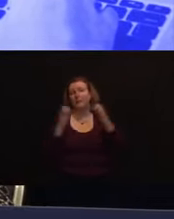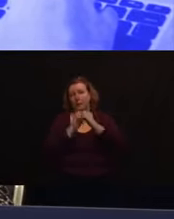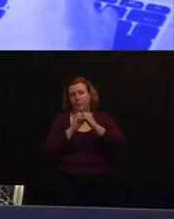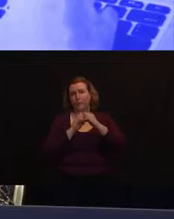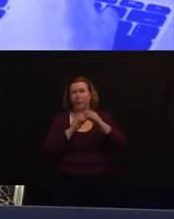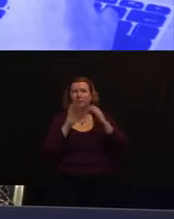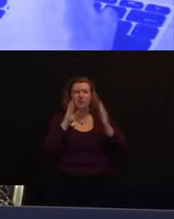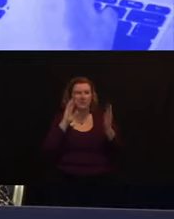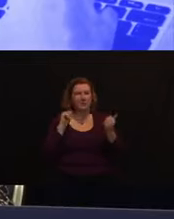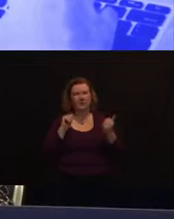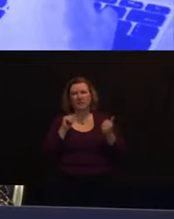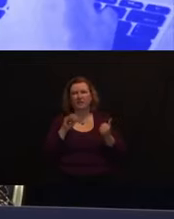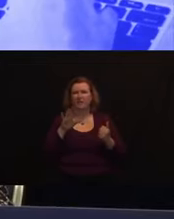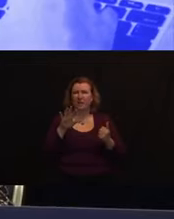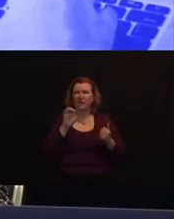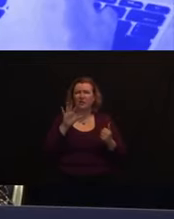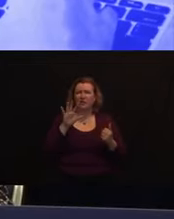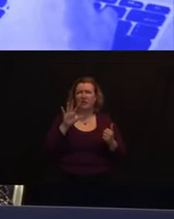expecting